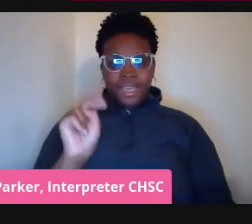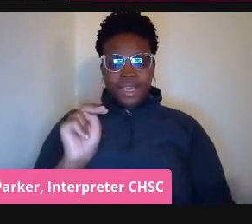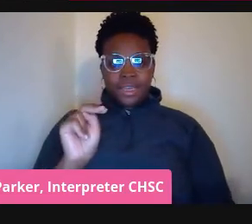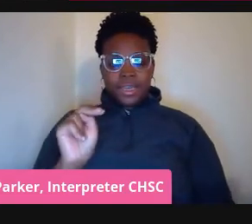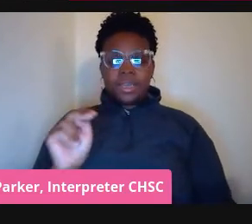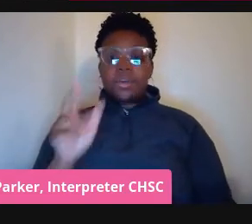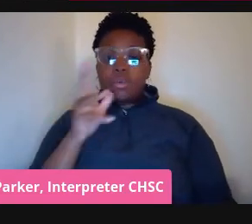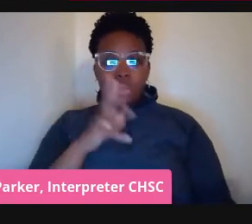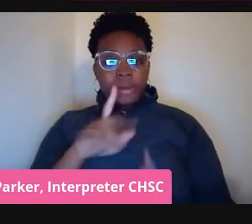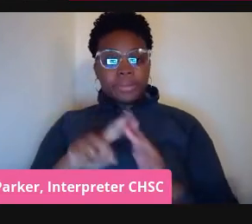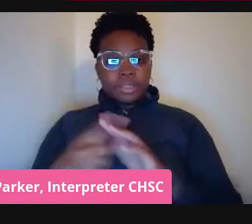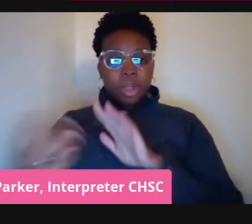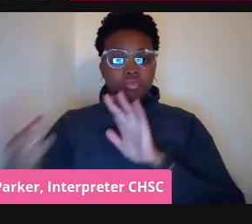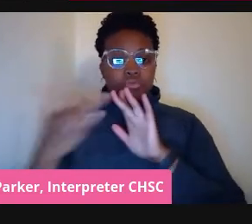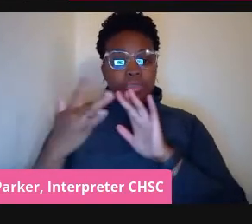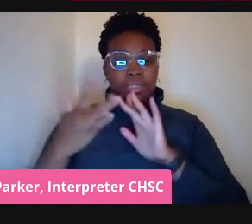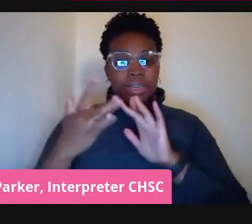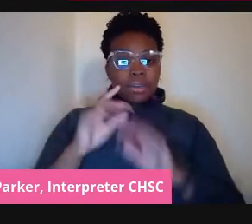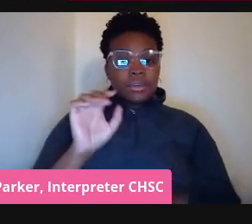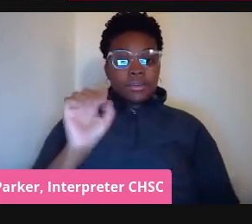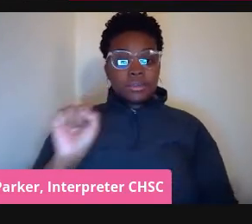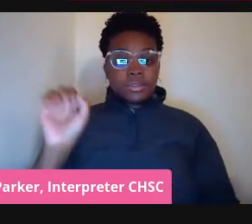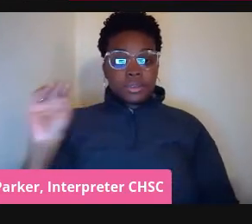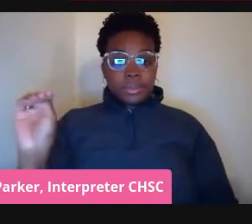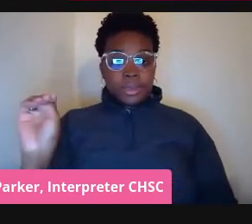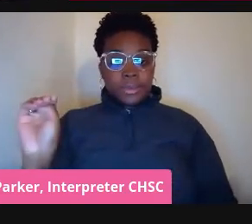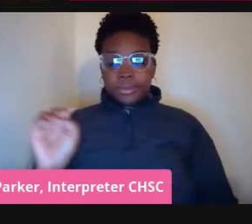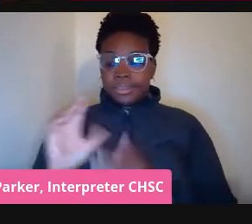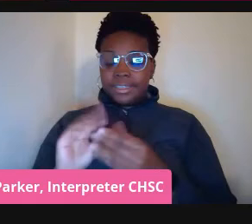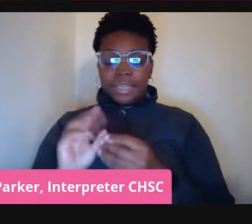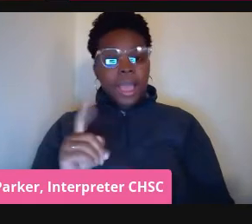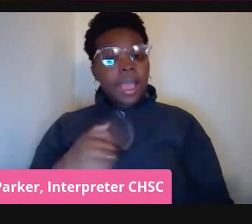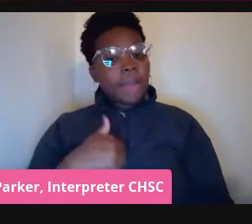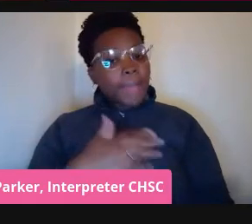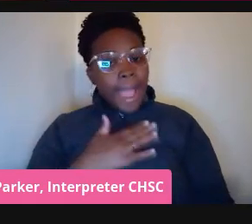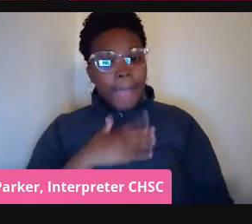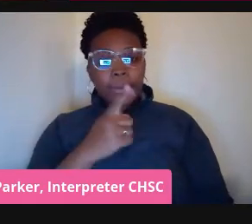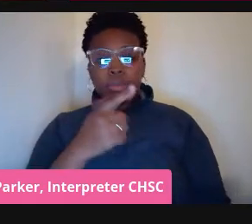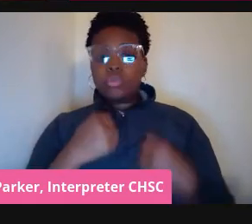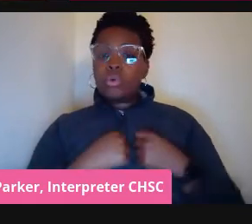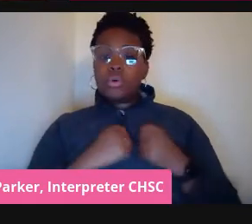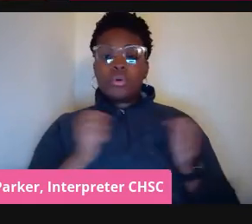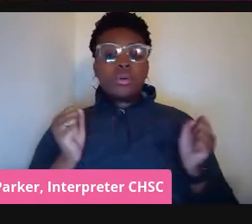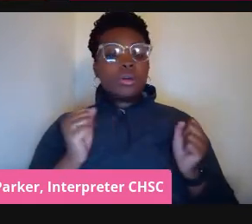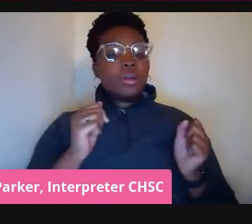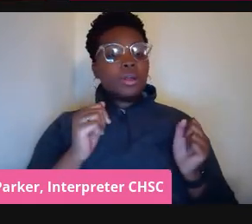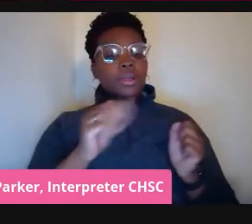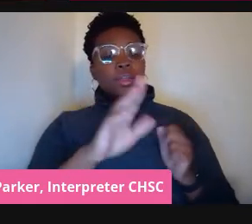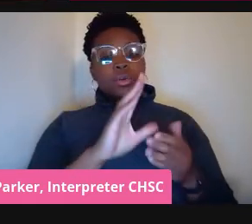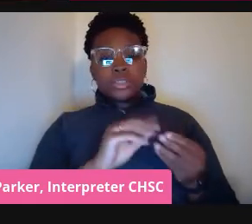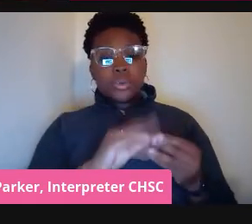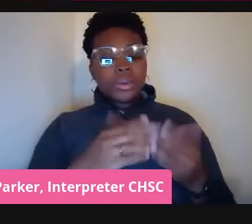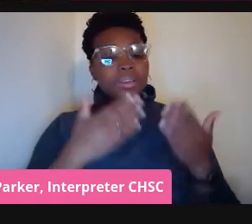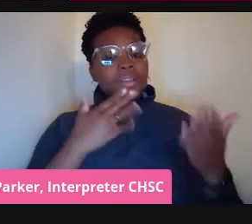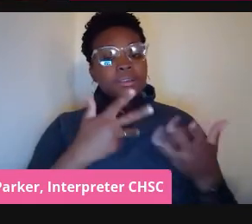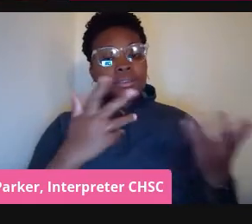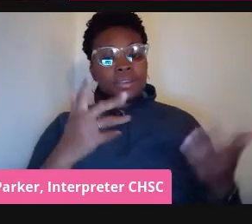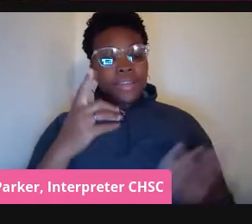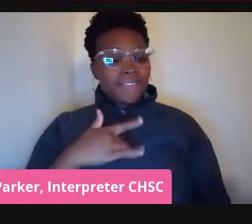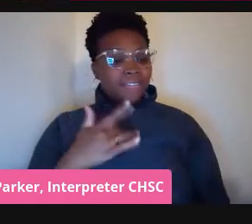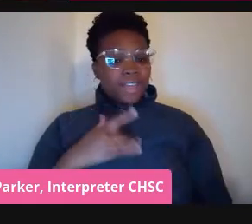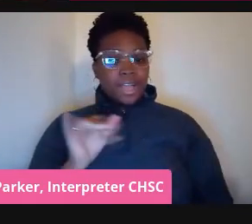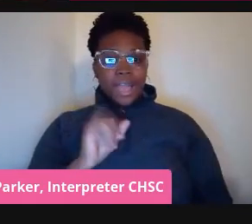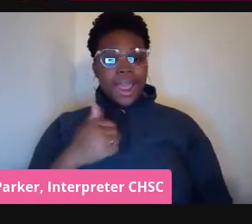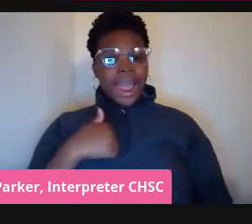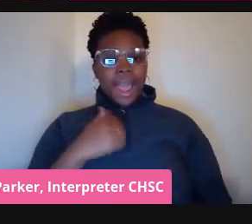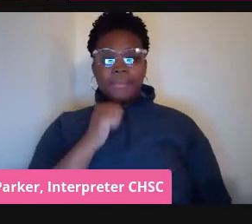out to me on social media, and they kept, you know, saying, "Oh, I'm so glad that you opened up about your story. And thank you so much for making me feel like I wasn't